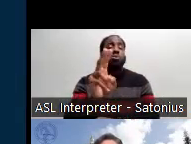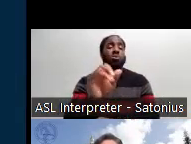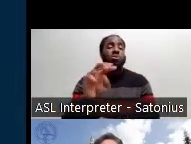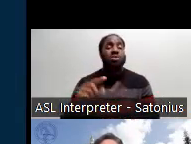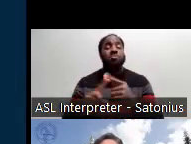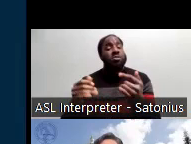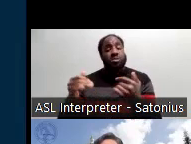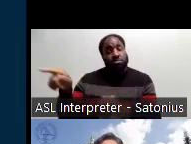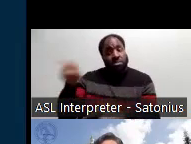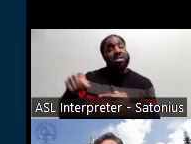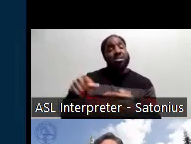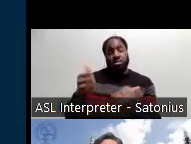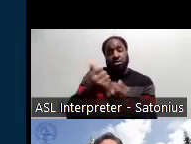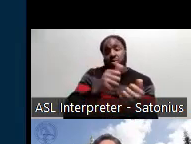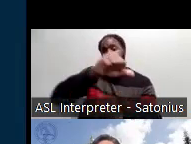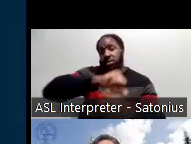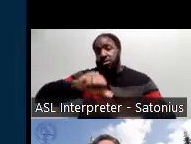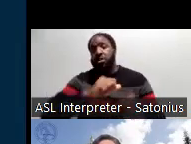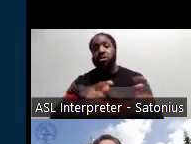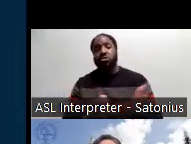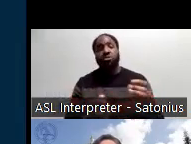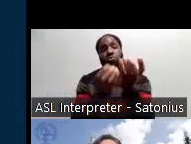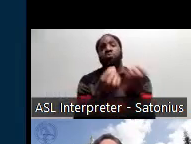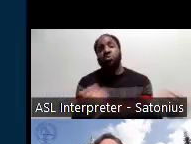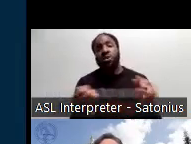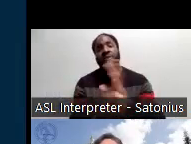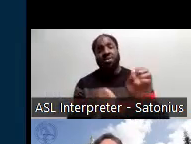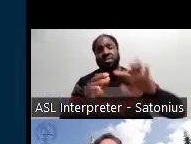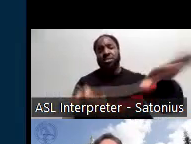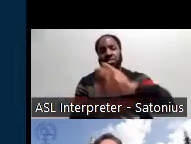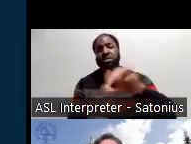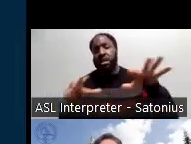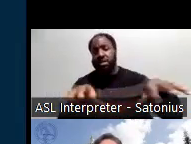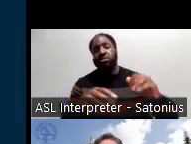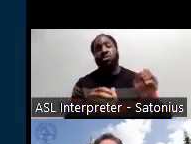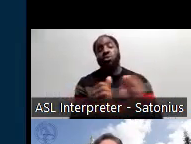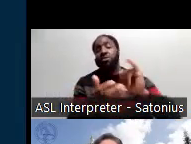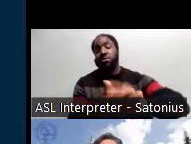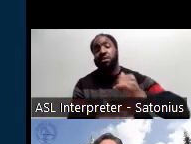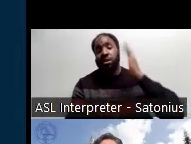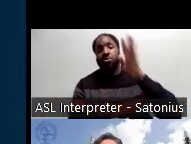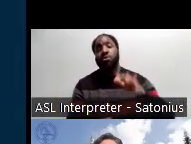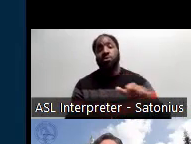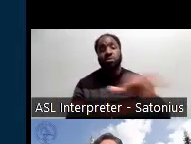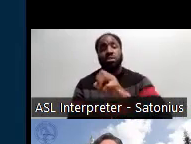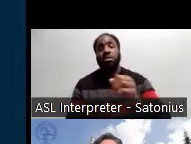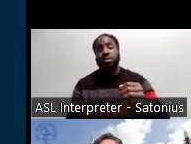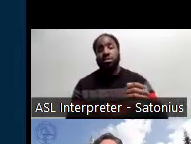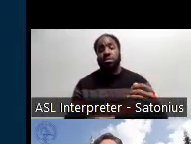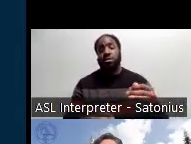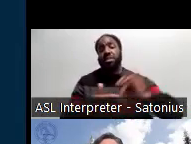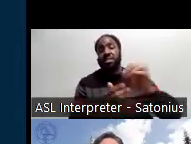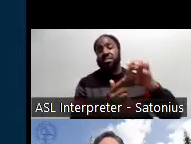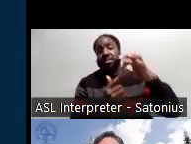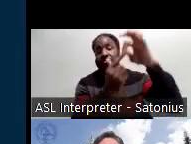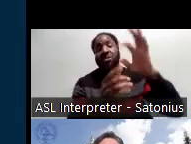grief into resolve and into action. So with that sentiment and spirit and commitment, I